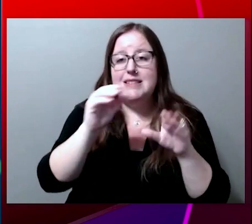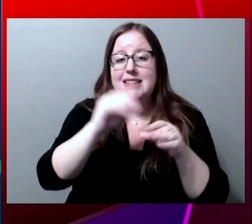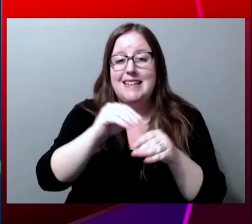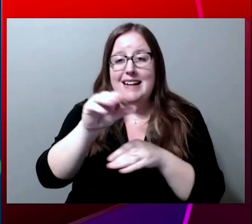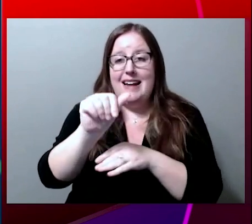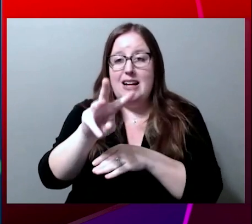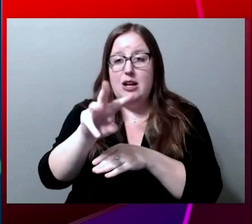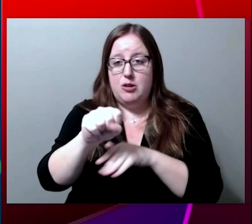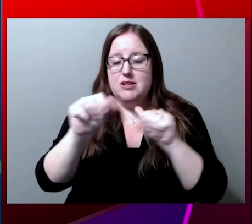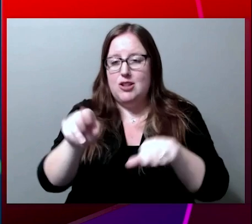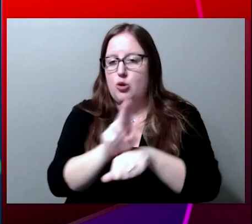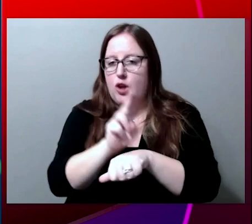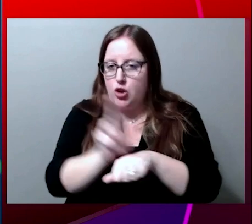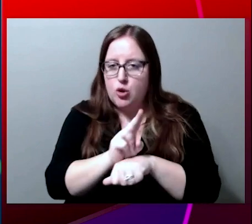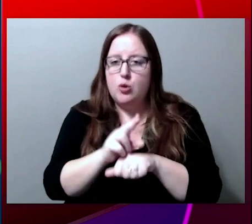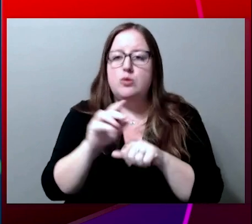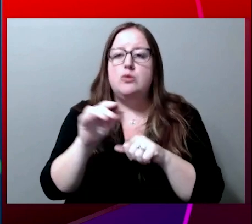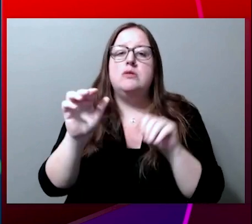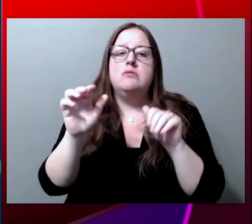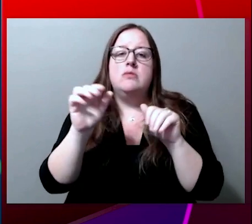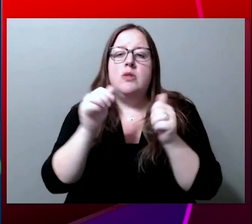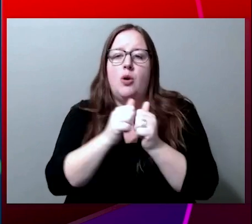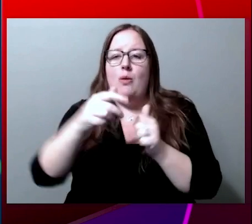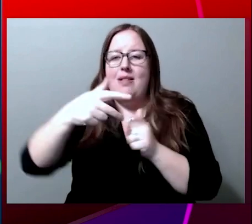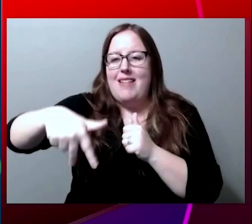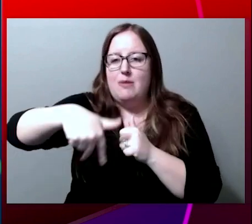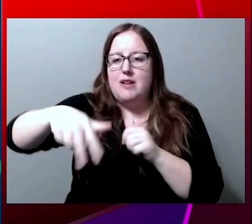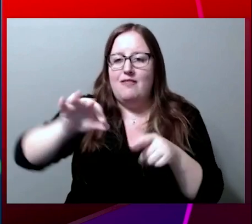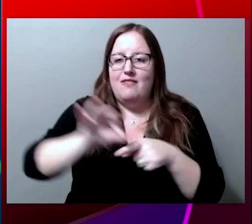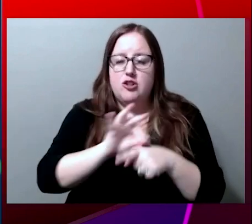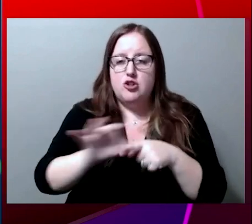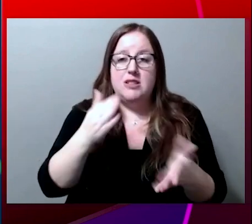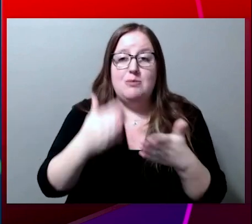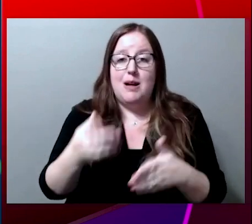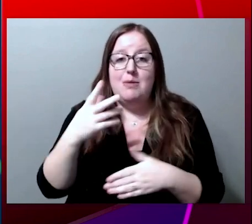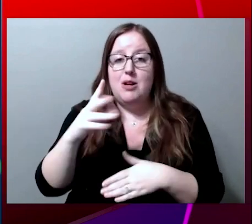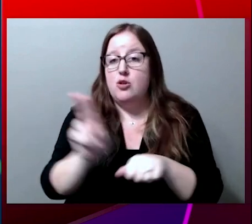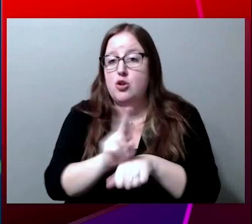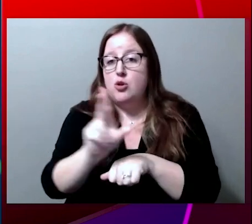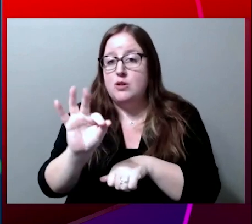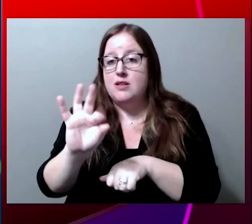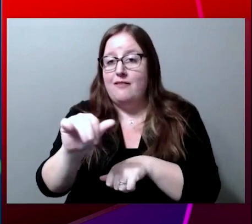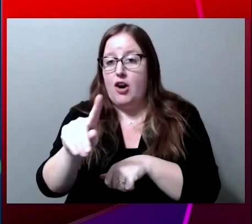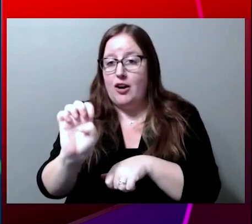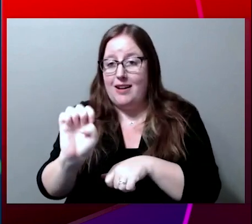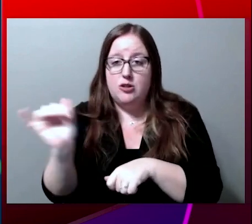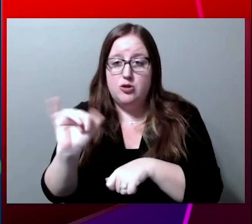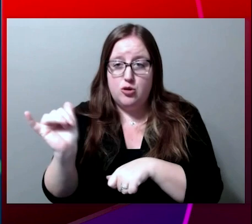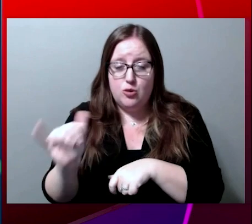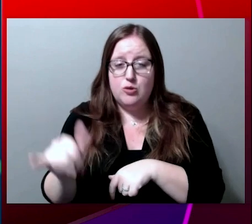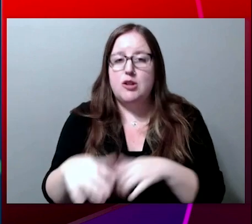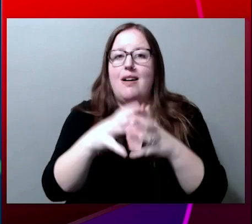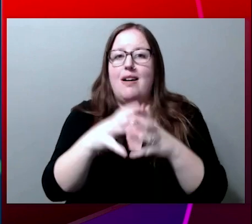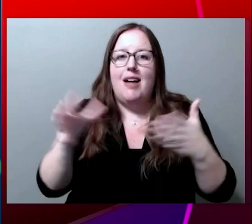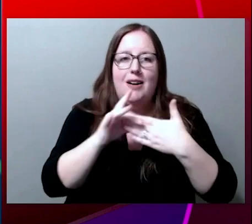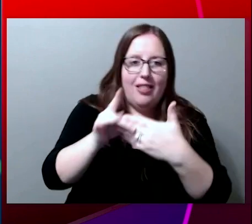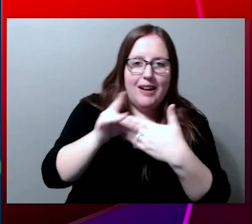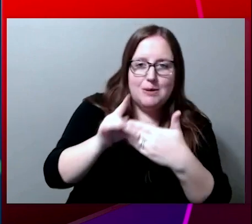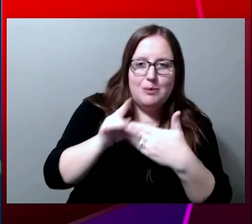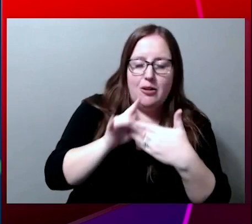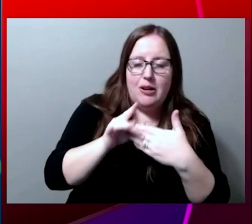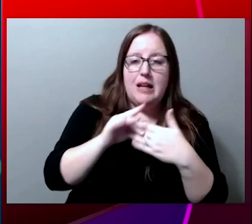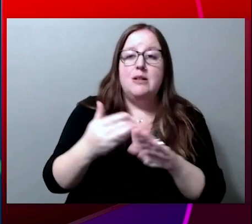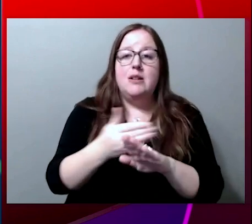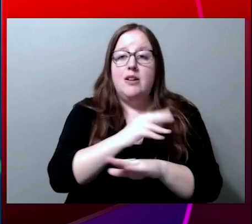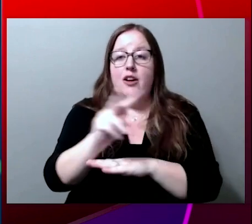can compose it with your Lambda functions. Yep. You may find that you use Fargate, you can use that as well. And so it gives you a lot of flexibility. Earlier today, Werner was